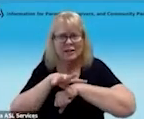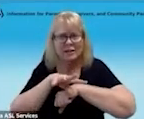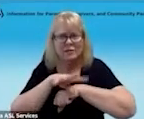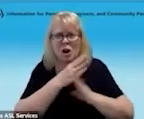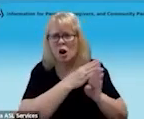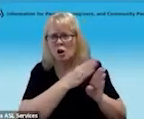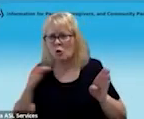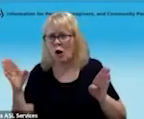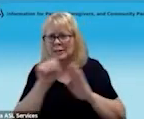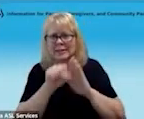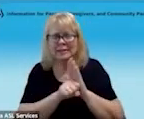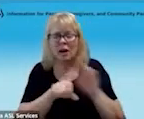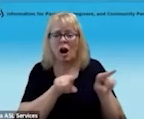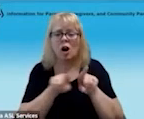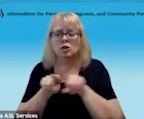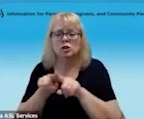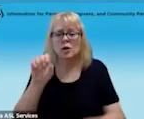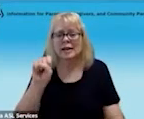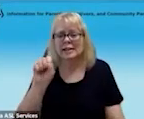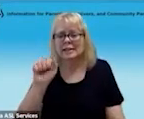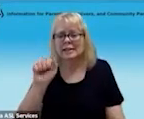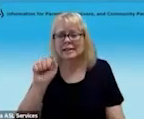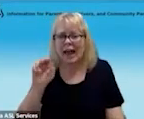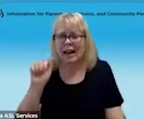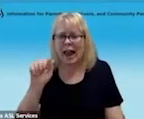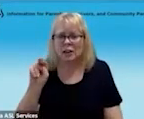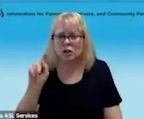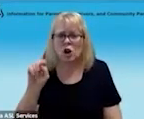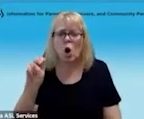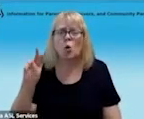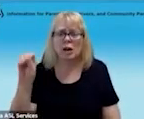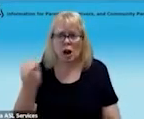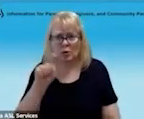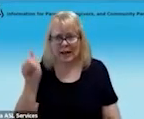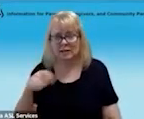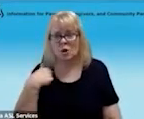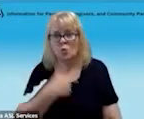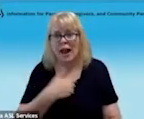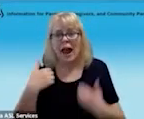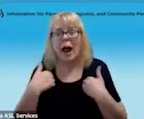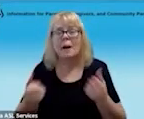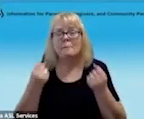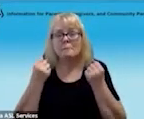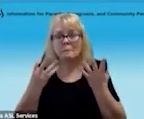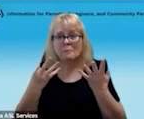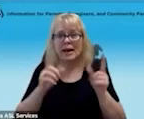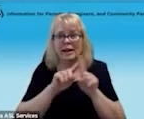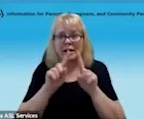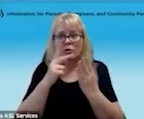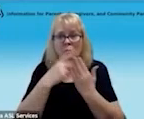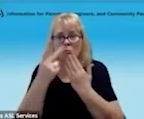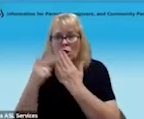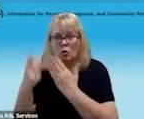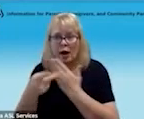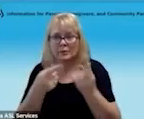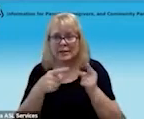And I want to just emphasize that these are our best practices that we have seen been really effective across our states,